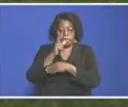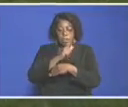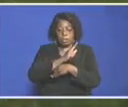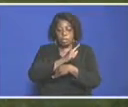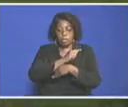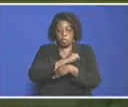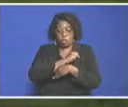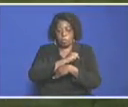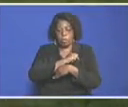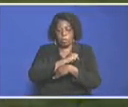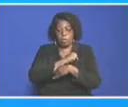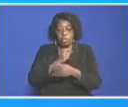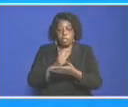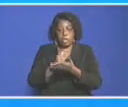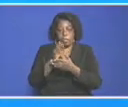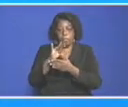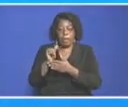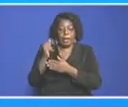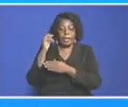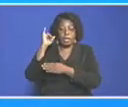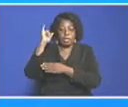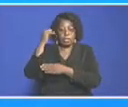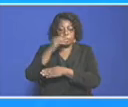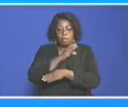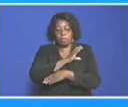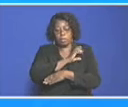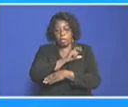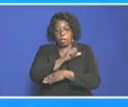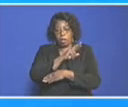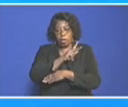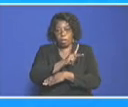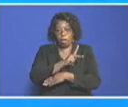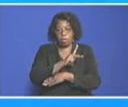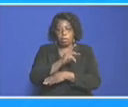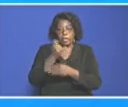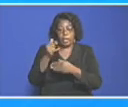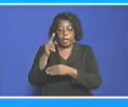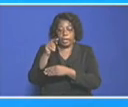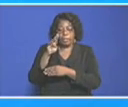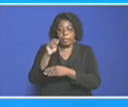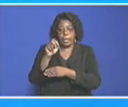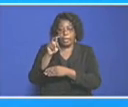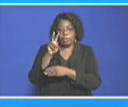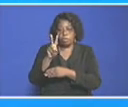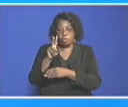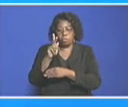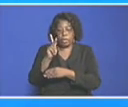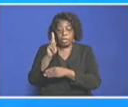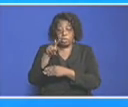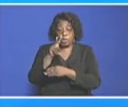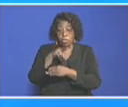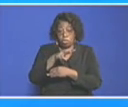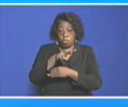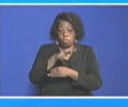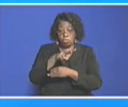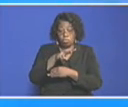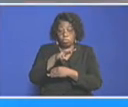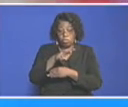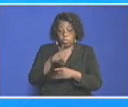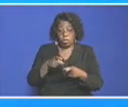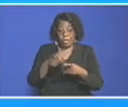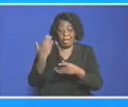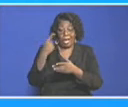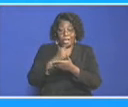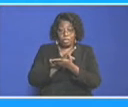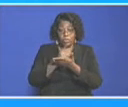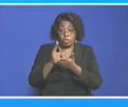assisted by Jody Clark. And for you video game fans out there, NBA 2K22 was released last week, so that